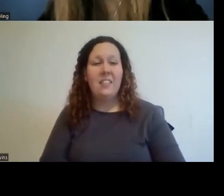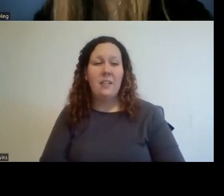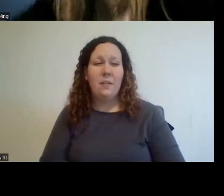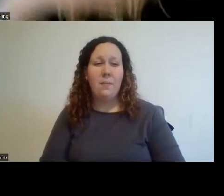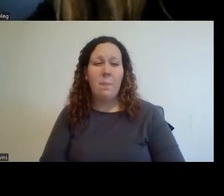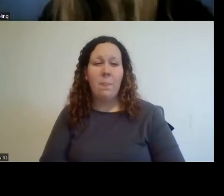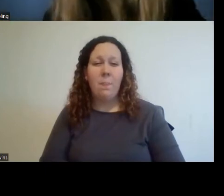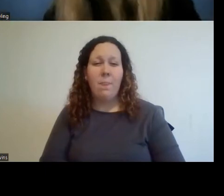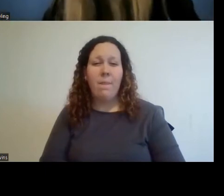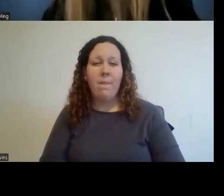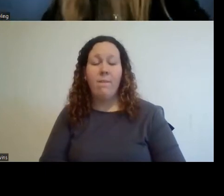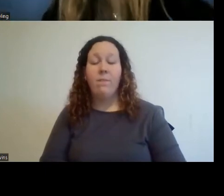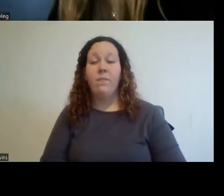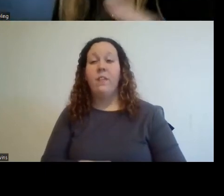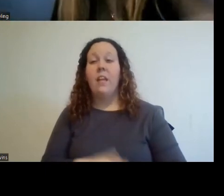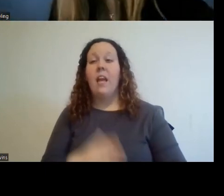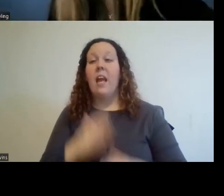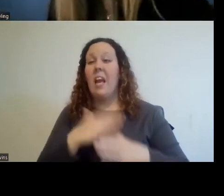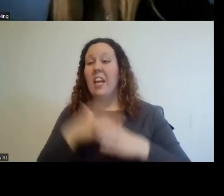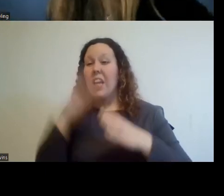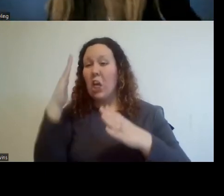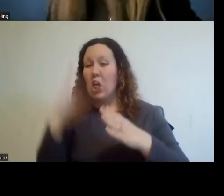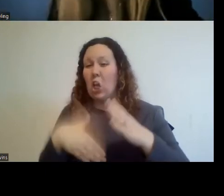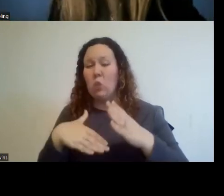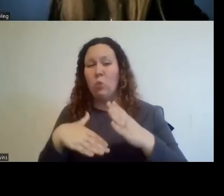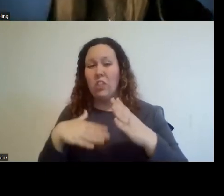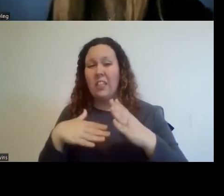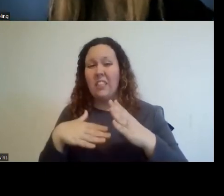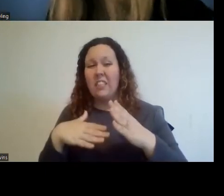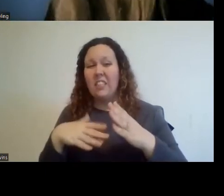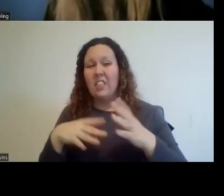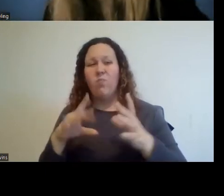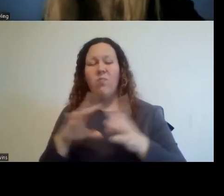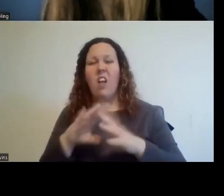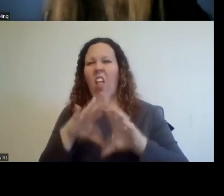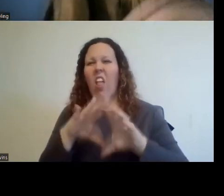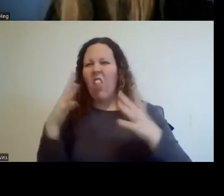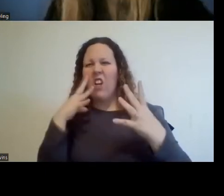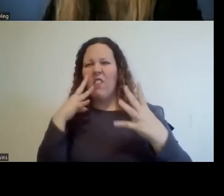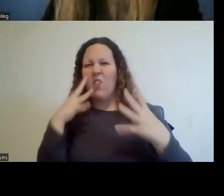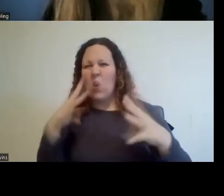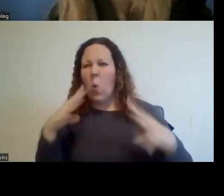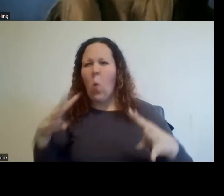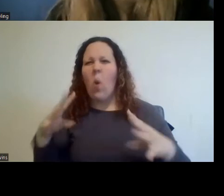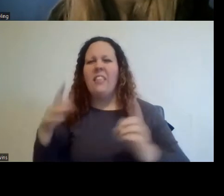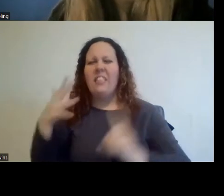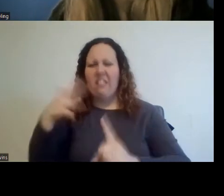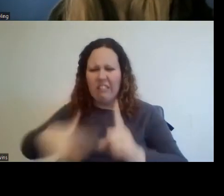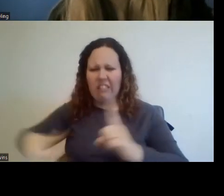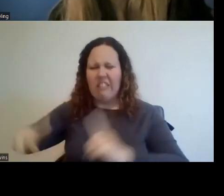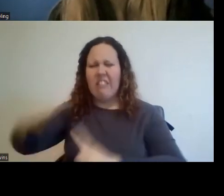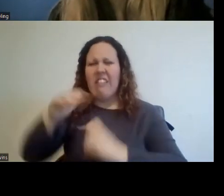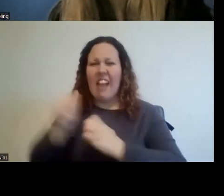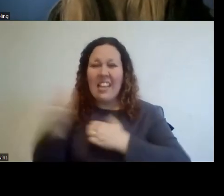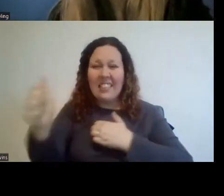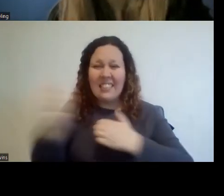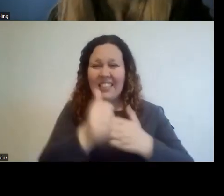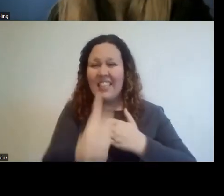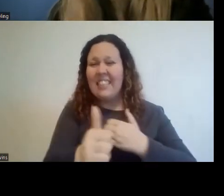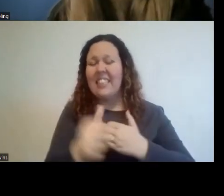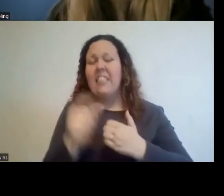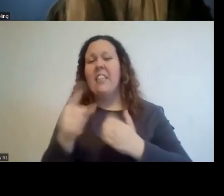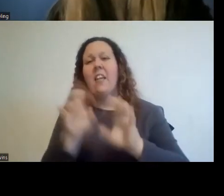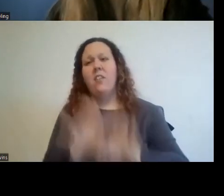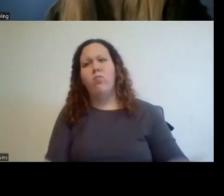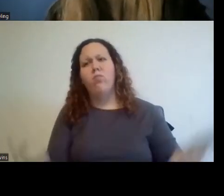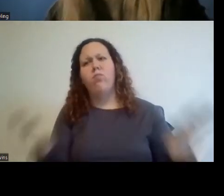So again, conclusion, it's just saying that excessive noise, reverberation, and distance are significant